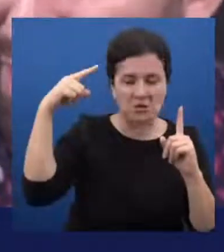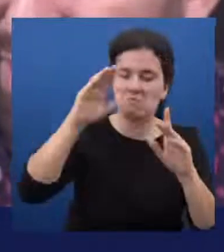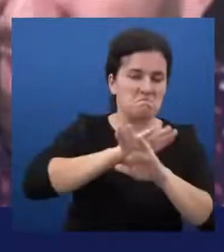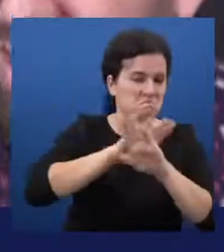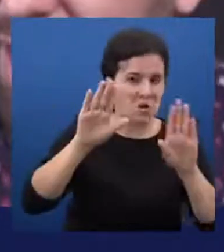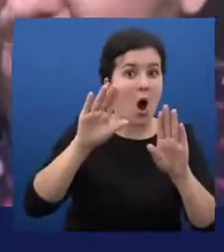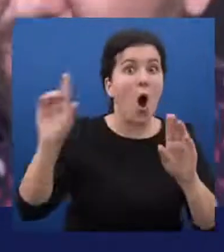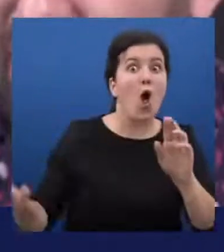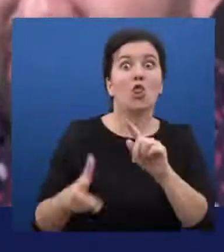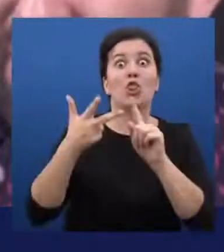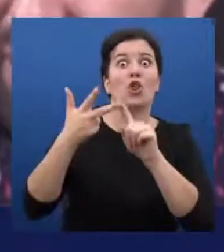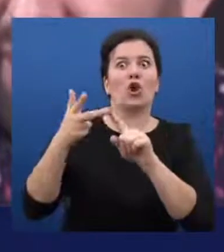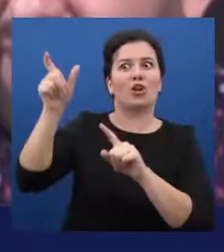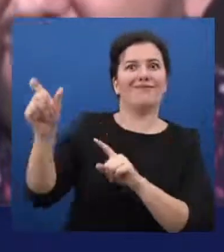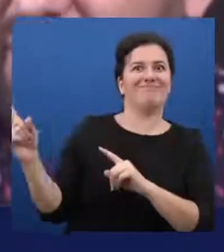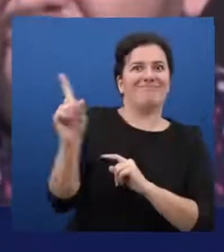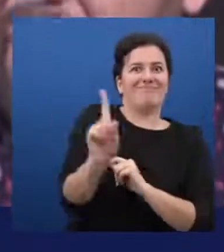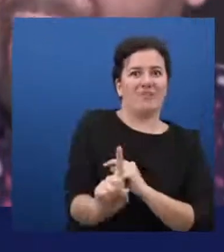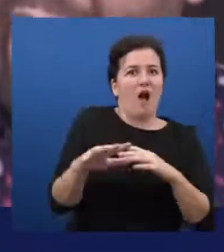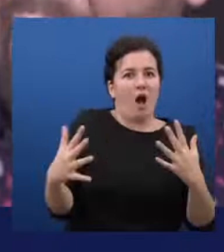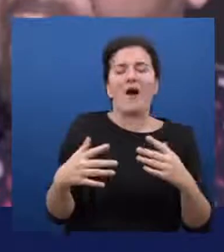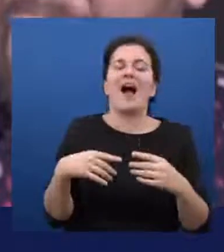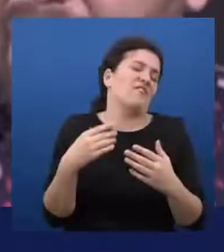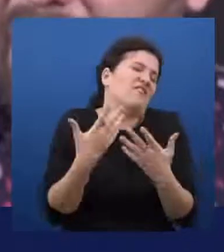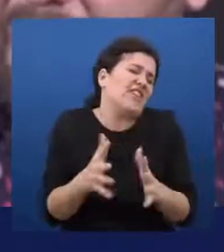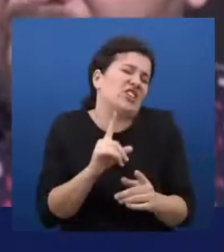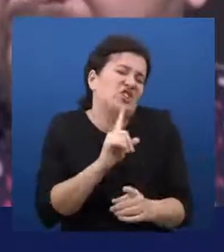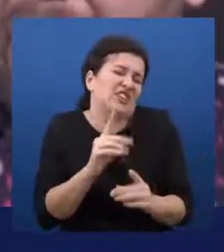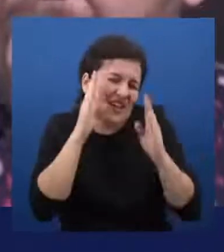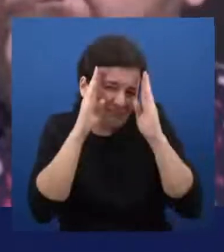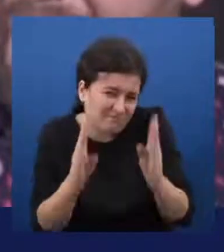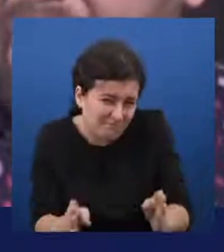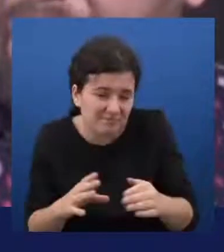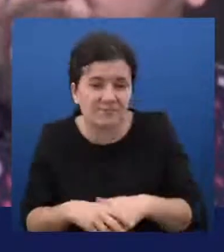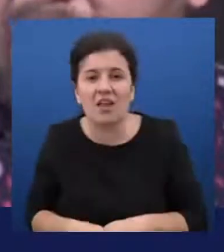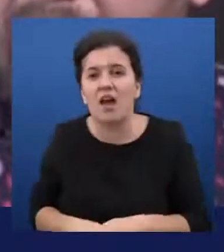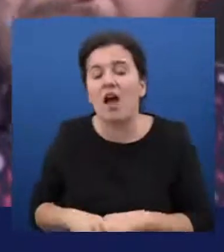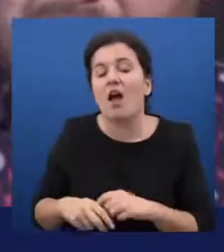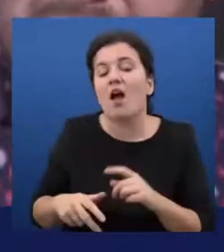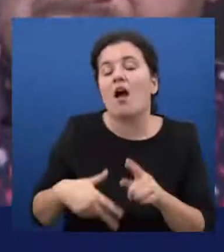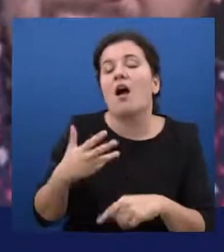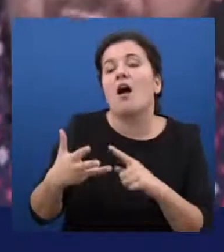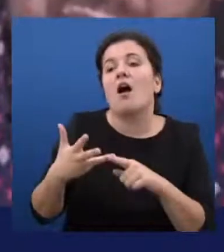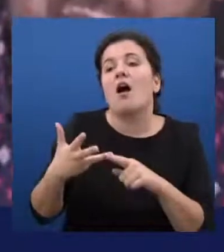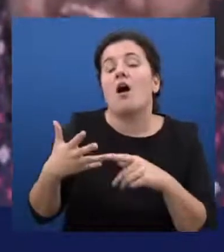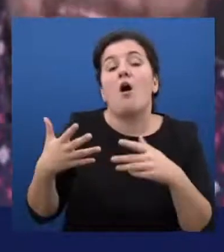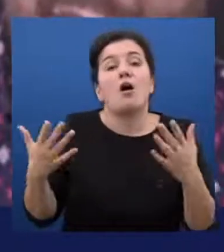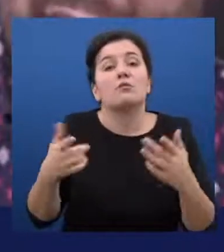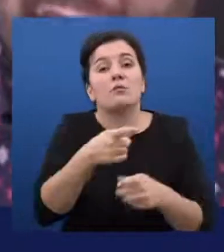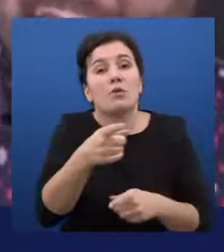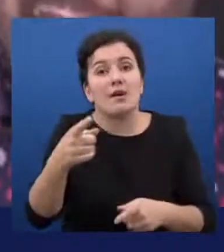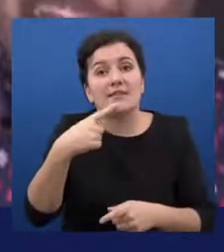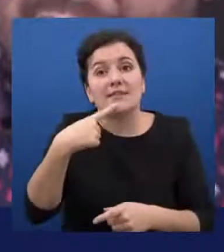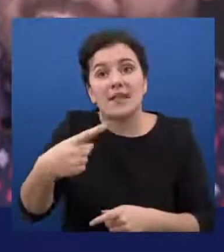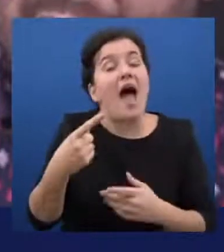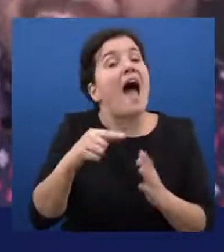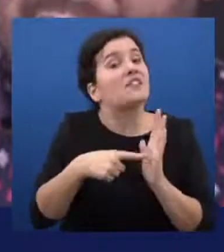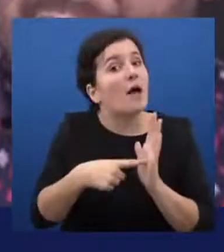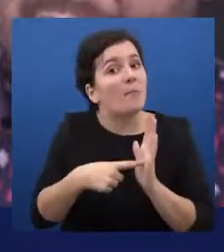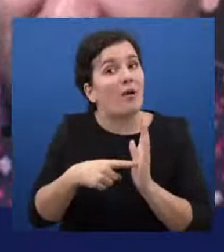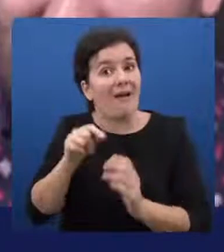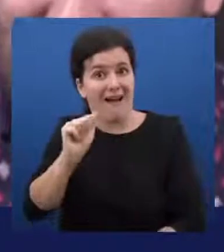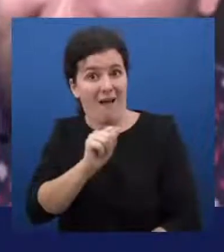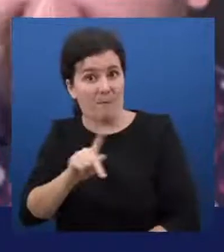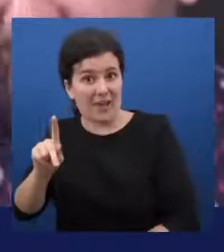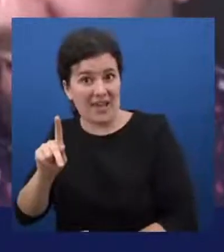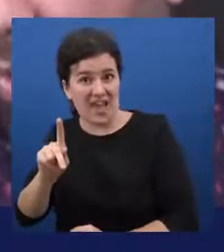take you to get set up with this service, and how hard is it to use? Because I imagine now if you want to include this into your application, there's things